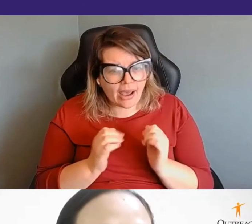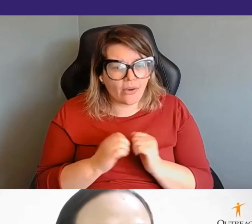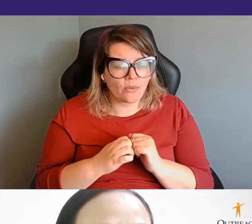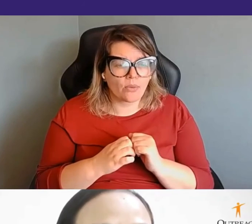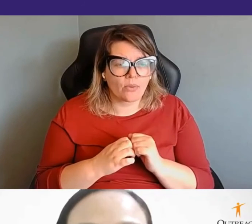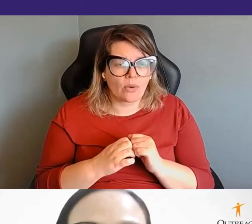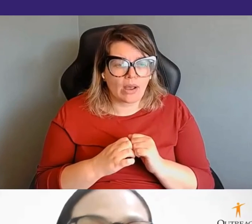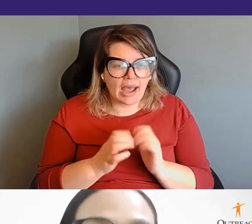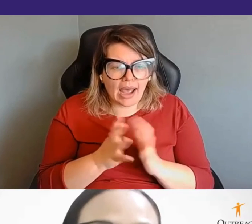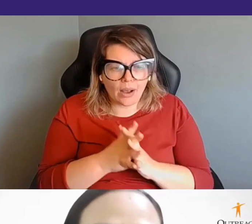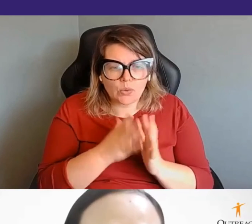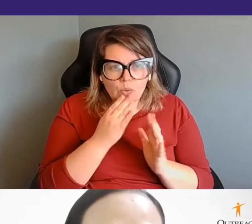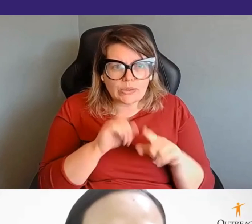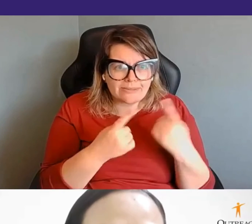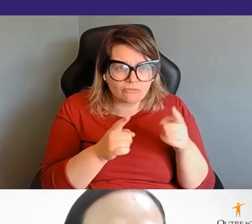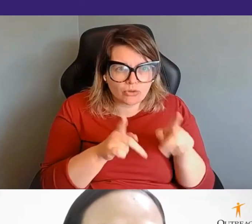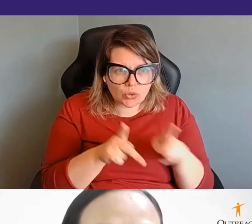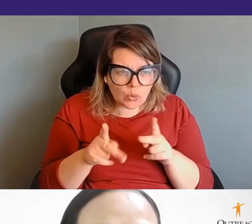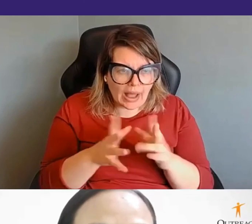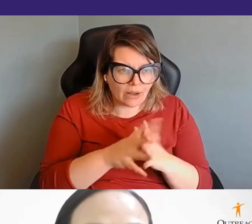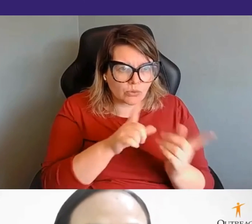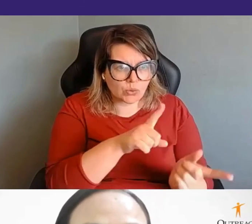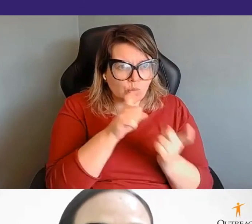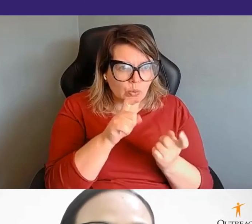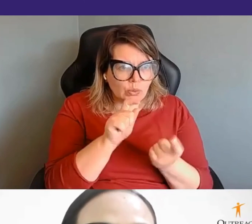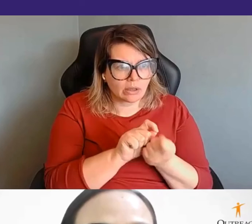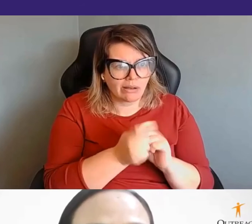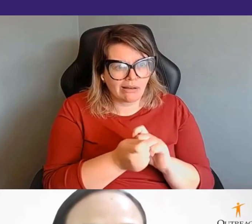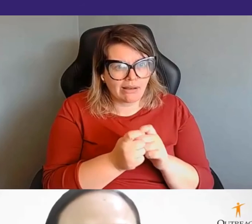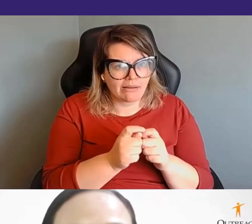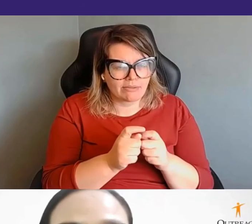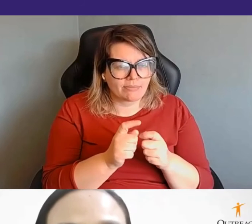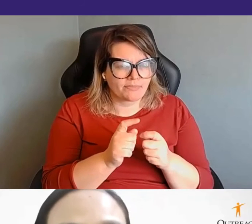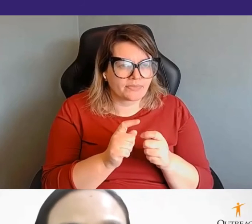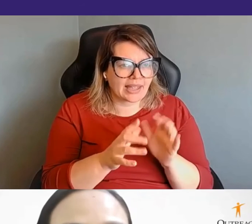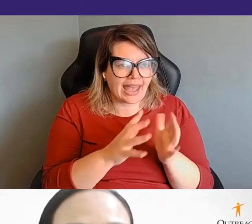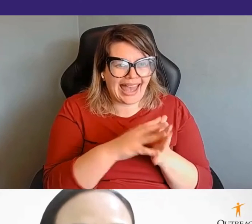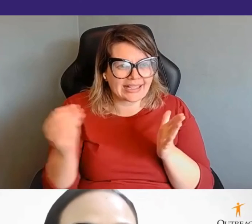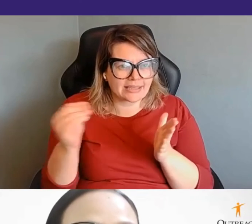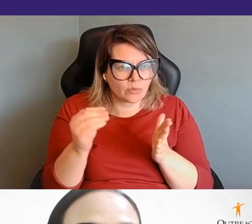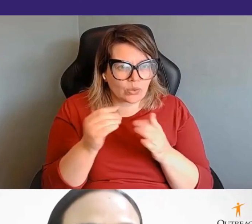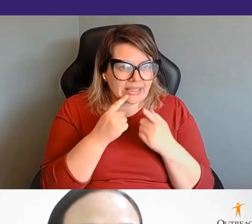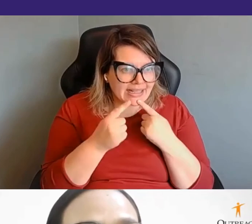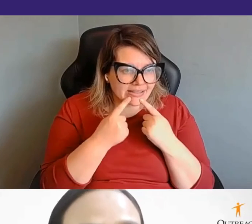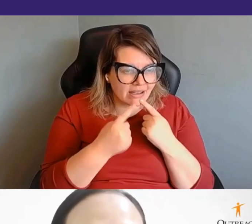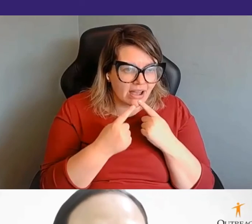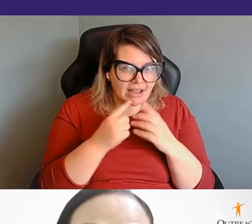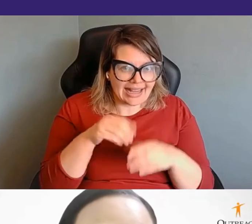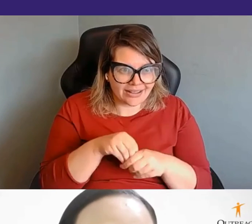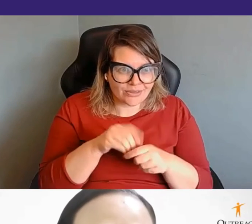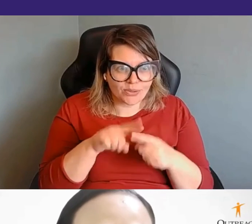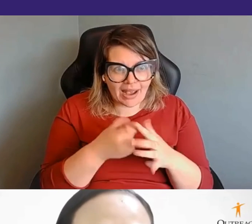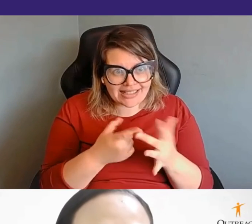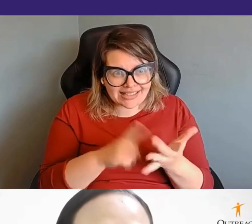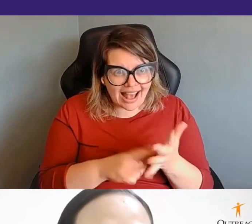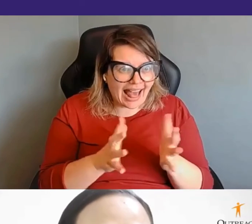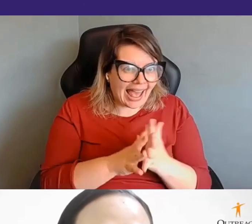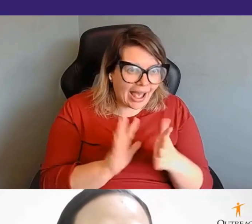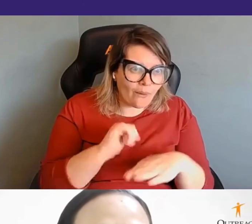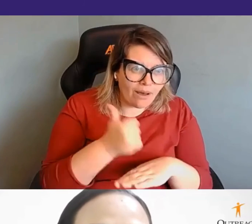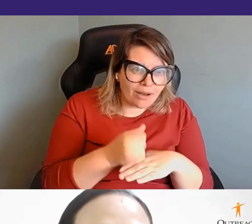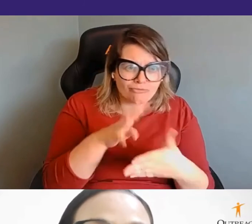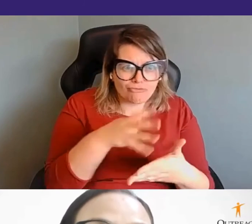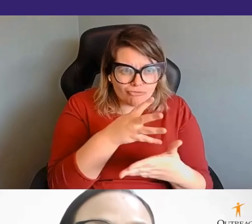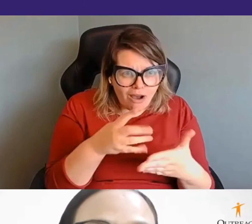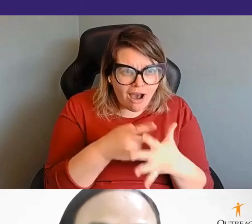to export data, from the Kobo Toolbox to Excel, and how to insert graphs,